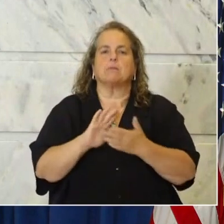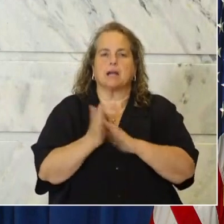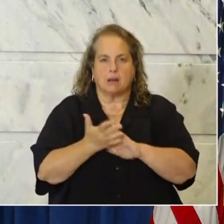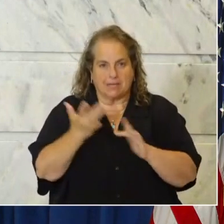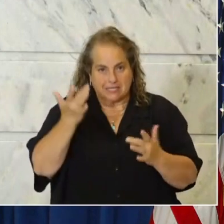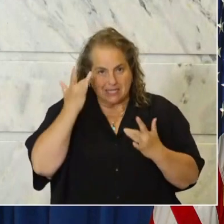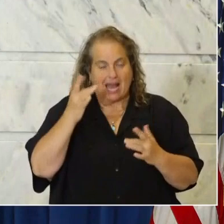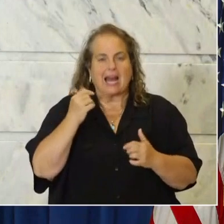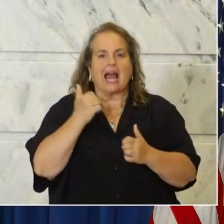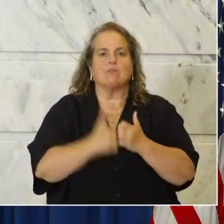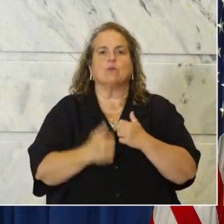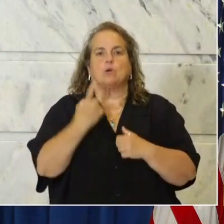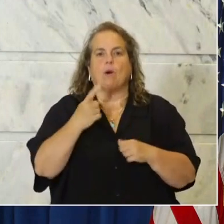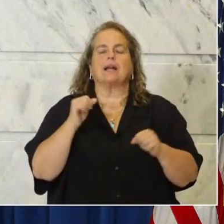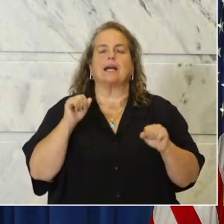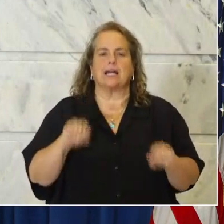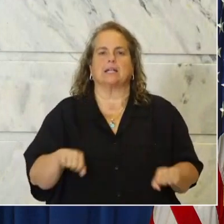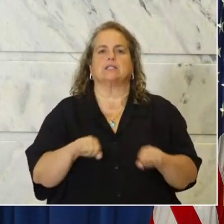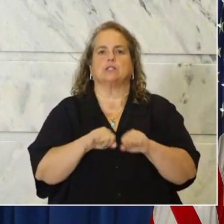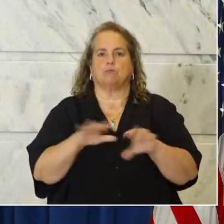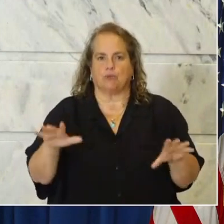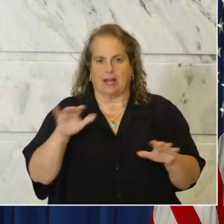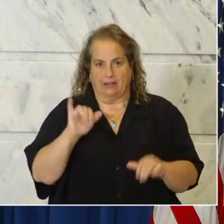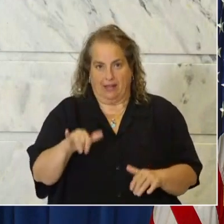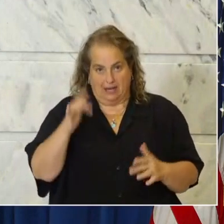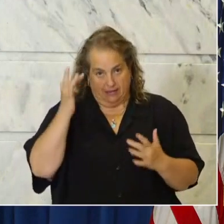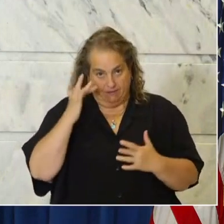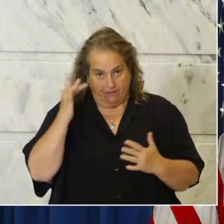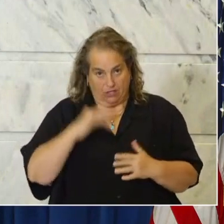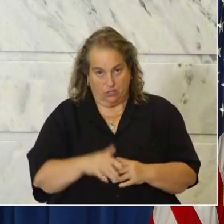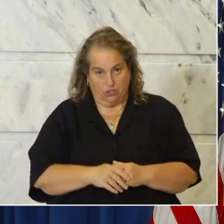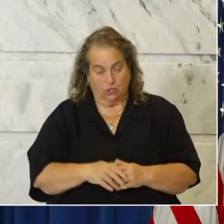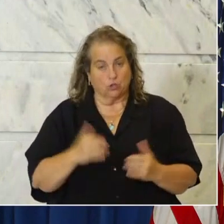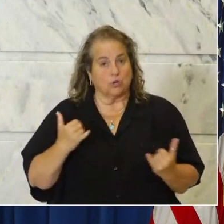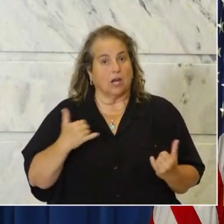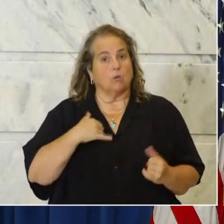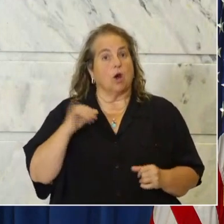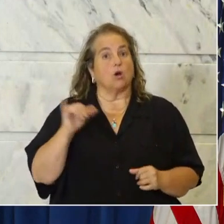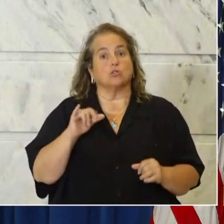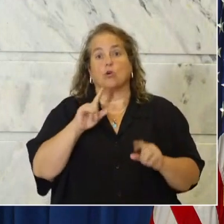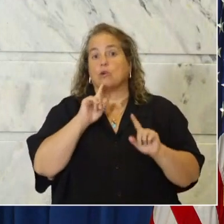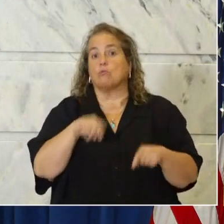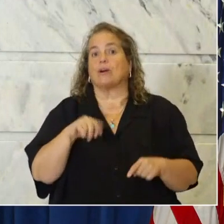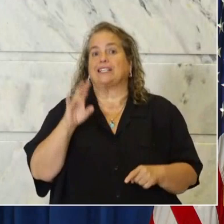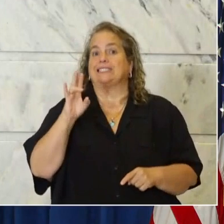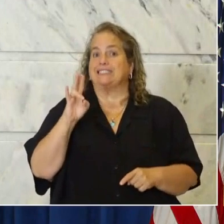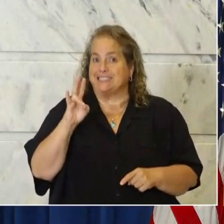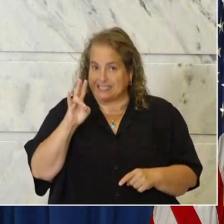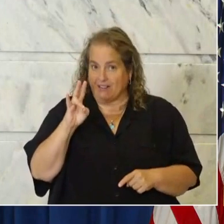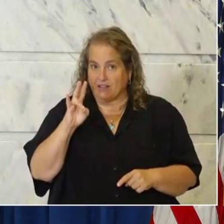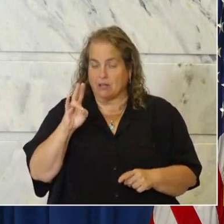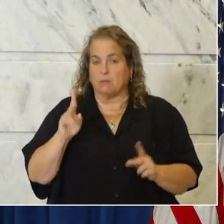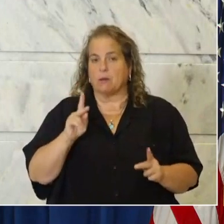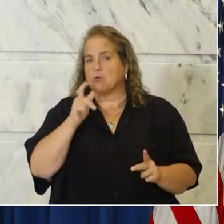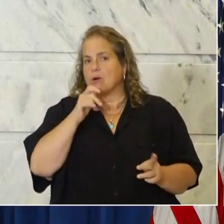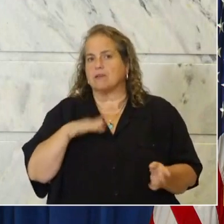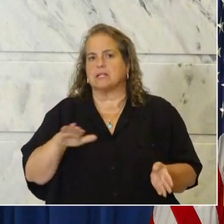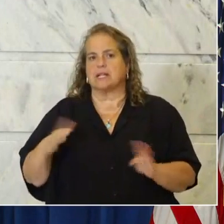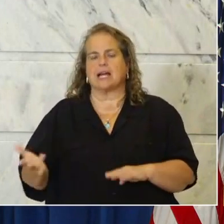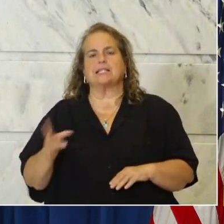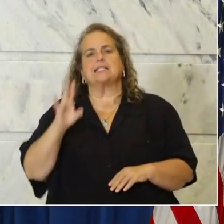everyone can spread that infection. Today we're also reporting 7 additional deaths. That's 7